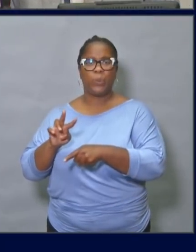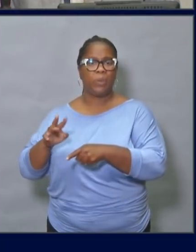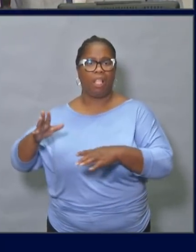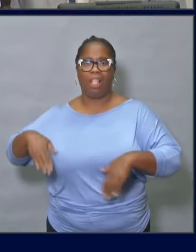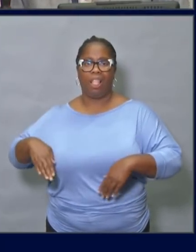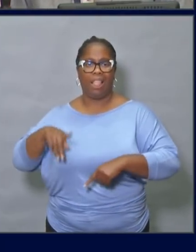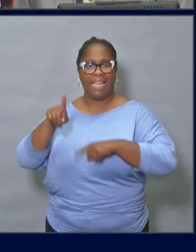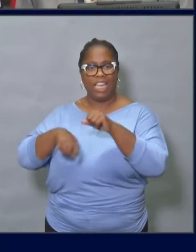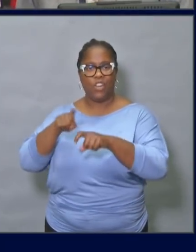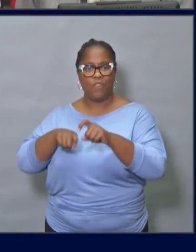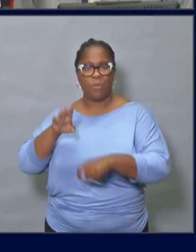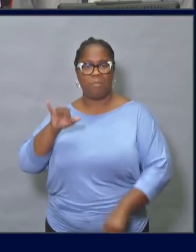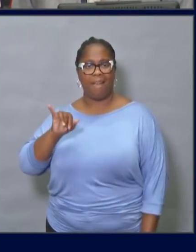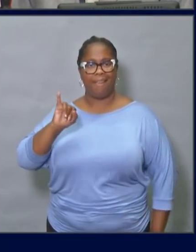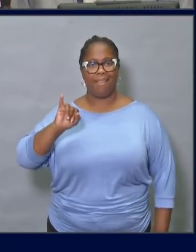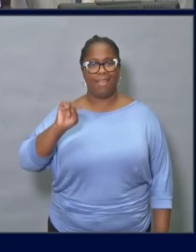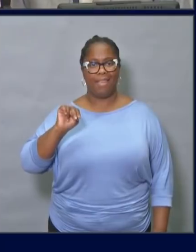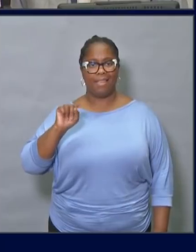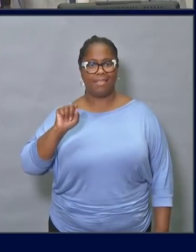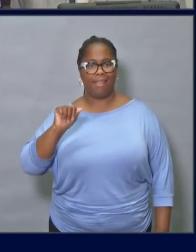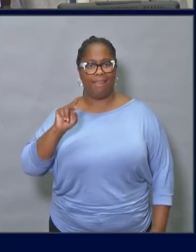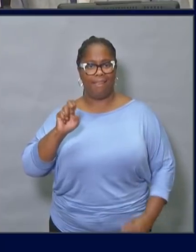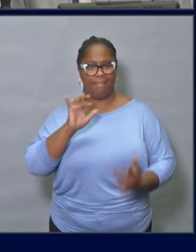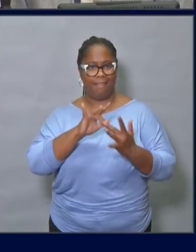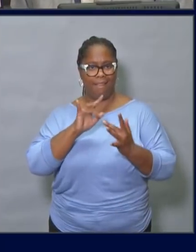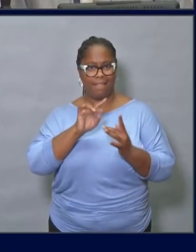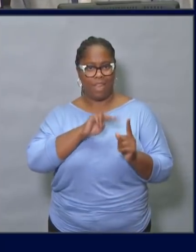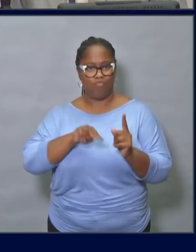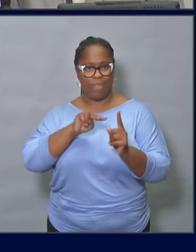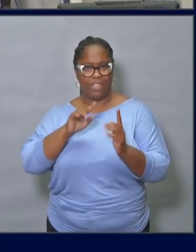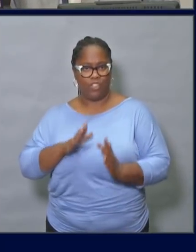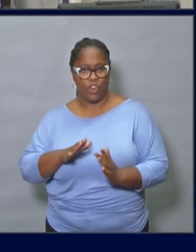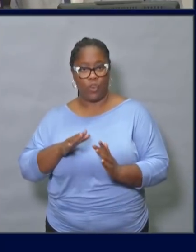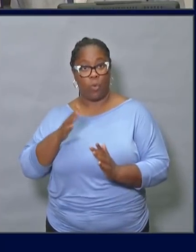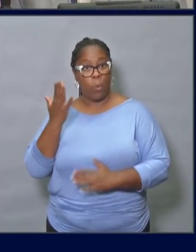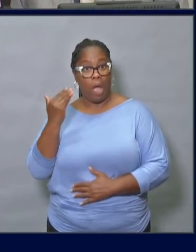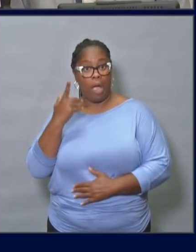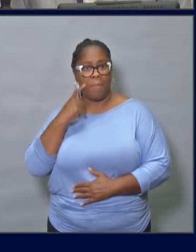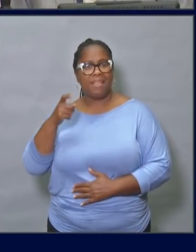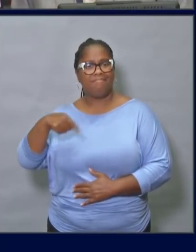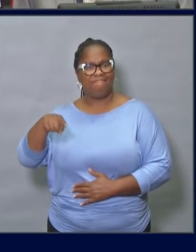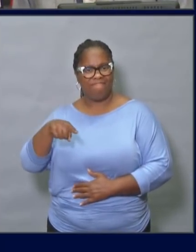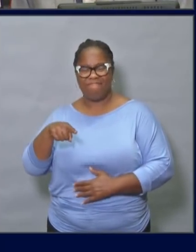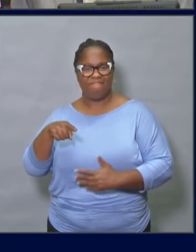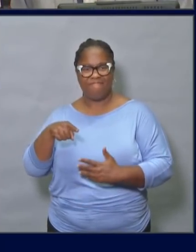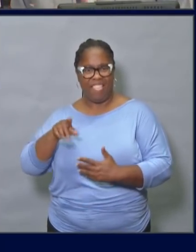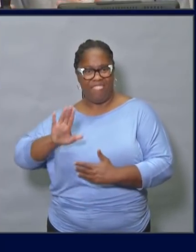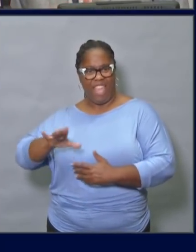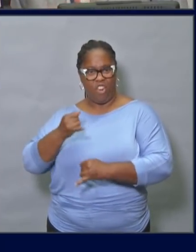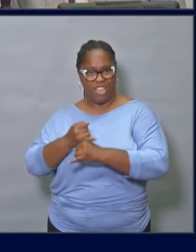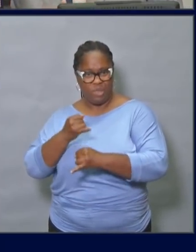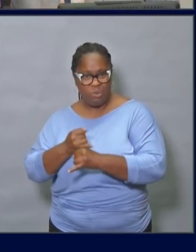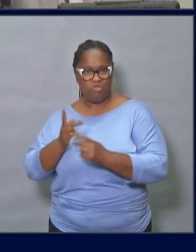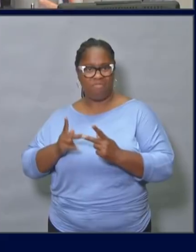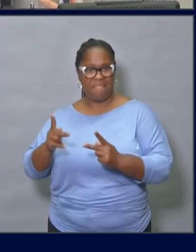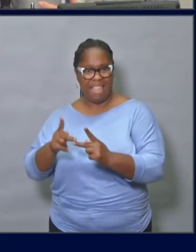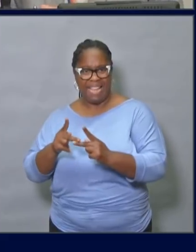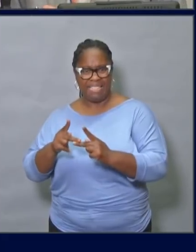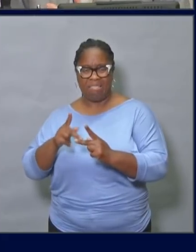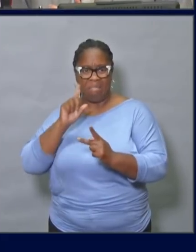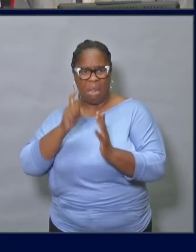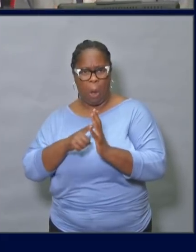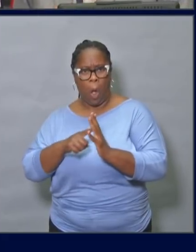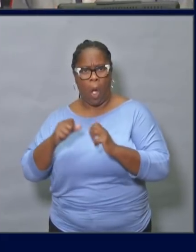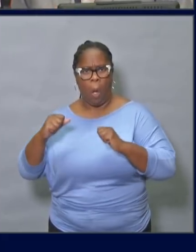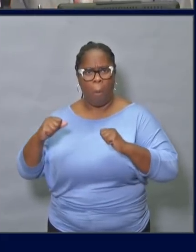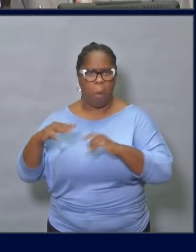intake contact tracer because they're part of an outbreak investigation at an institution, or there are some other